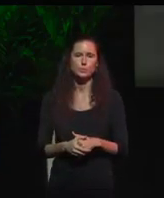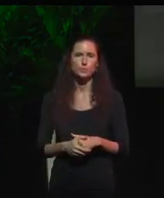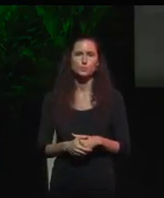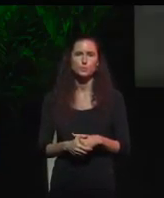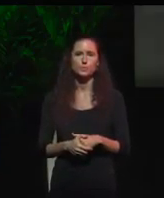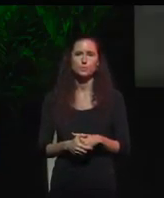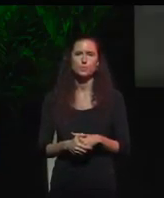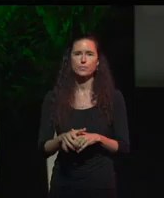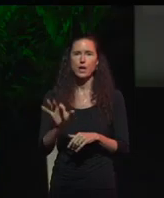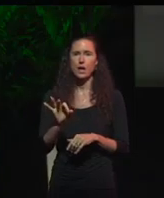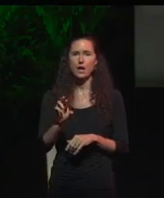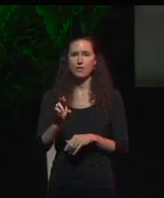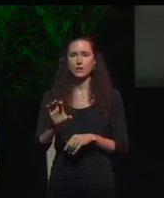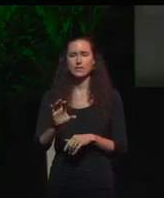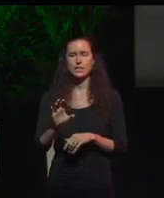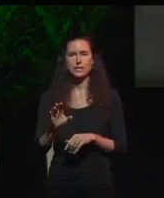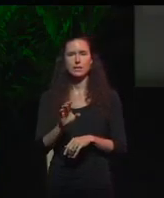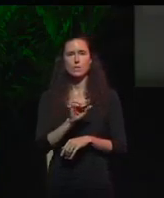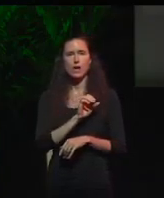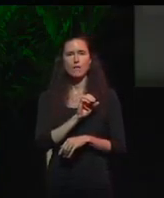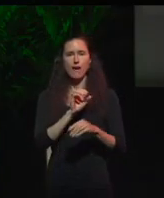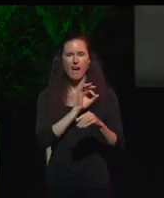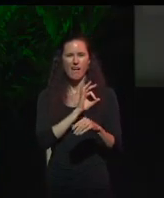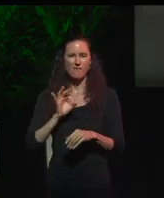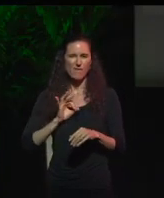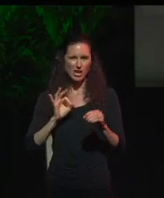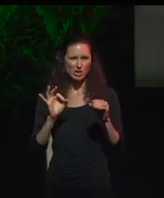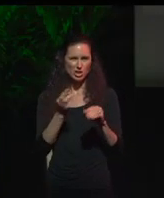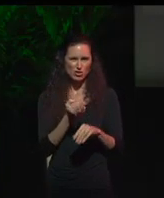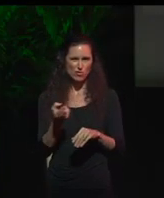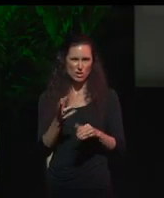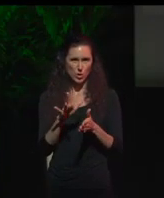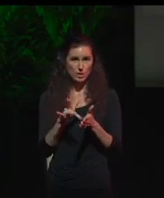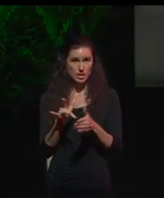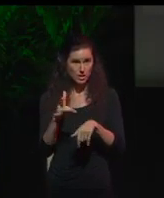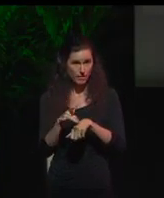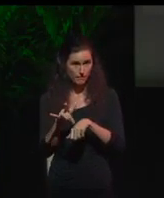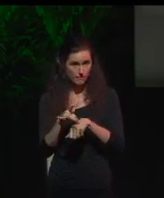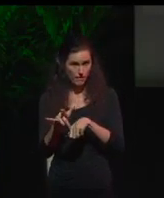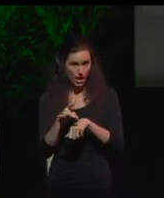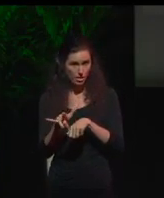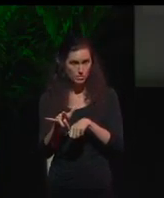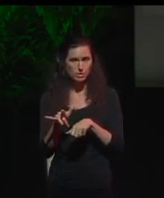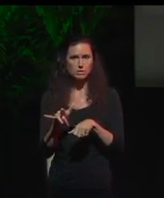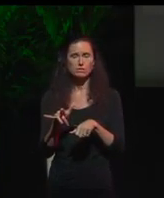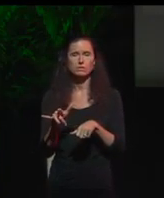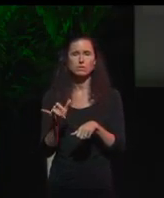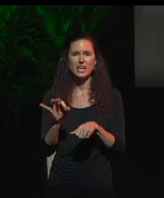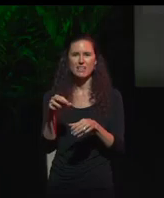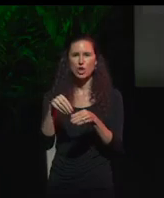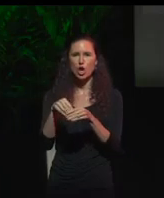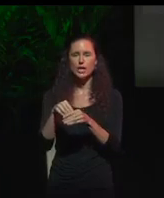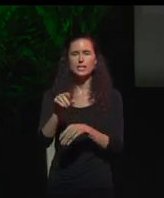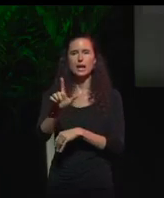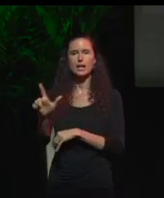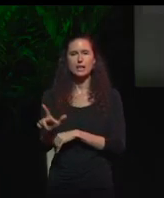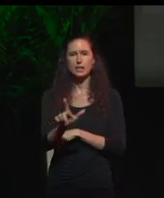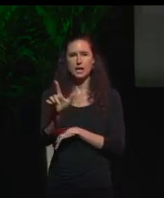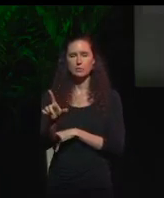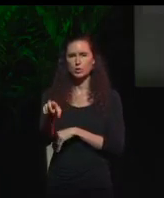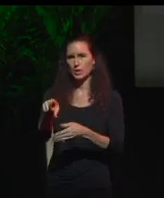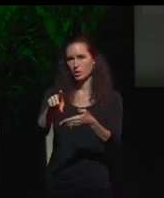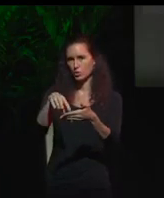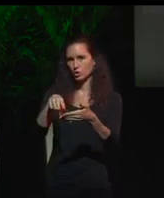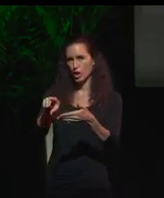Our FRCs, our Faculty Resource Centers, they are available. Those that reside inside of the libraries, you need to